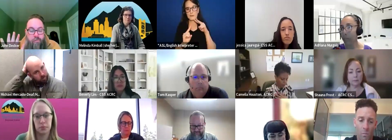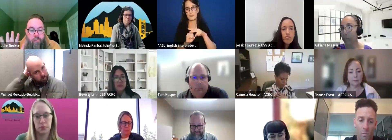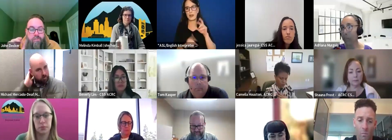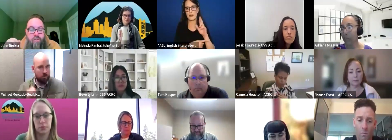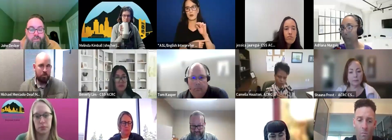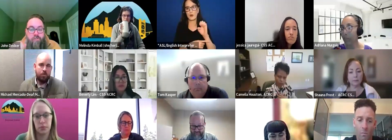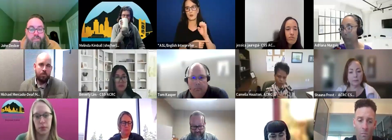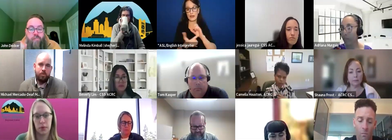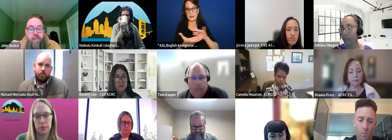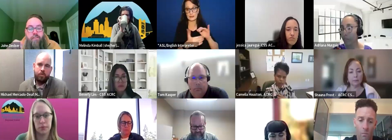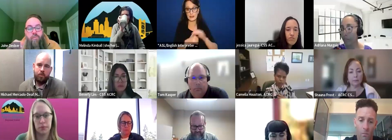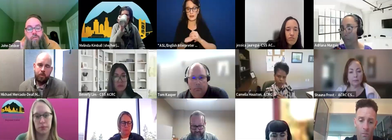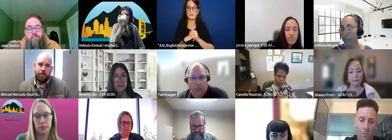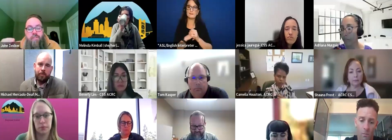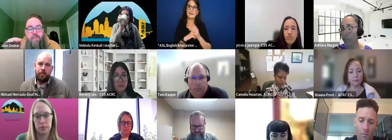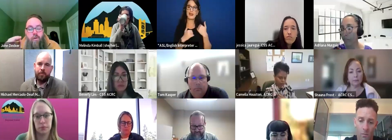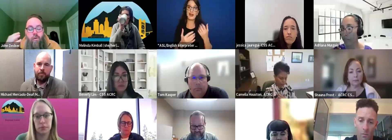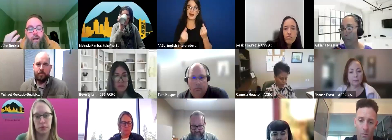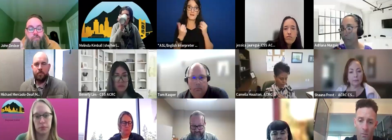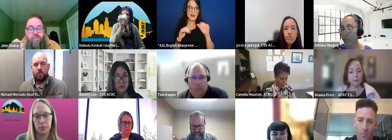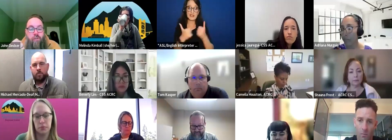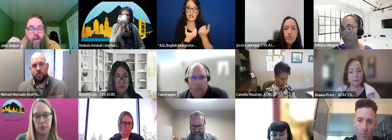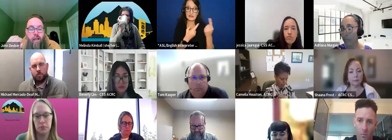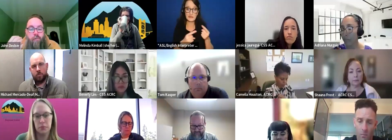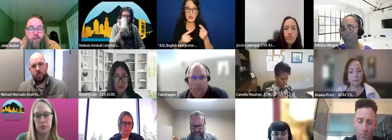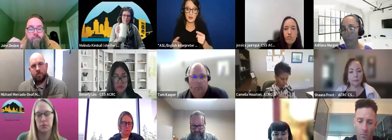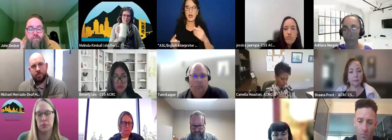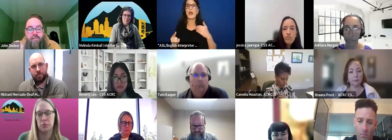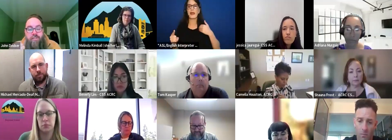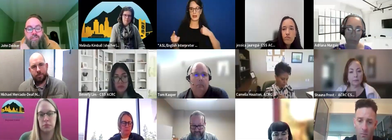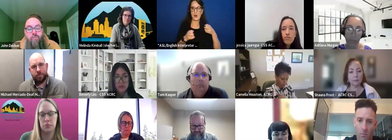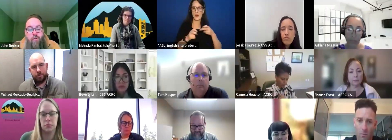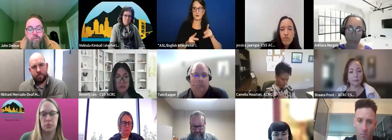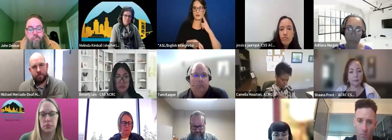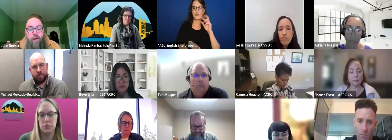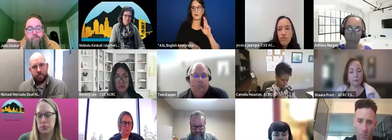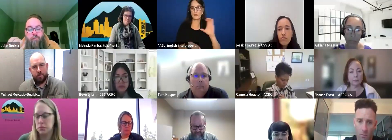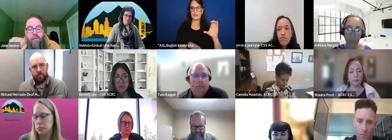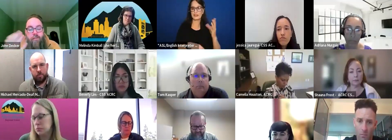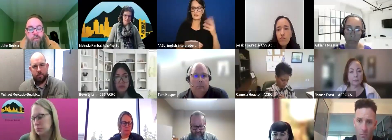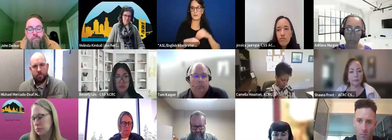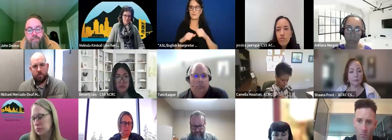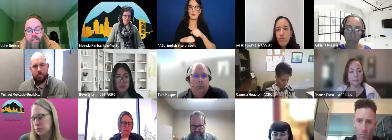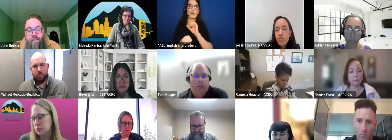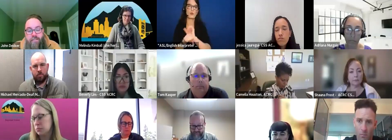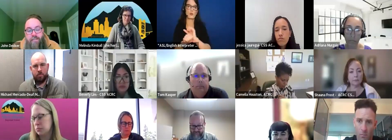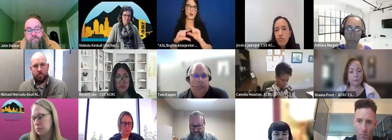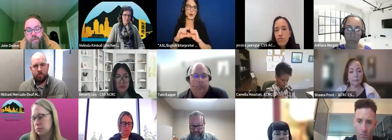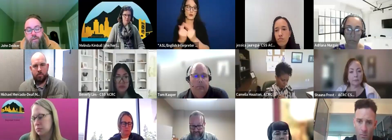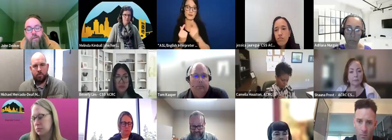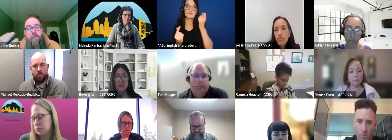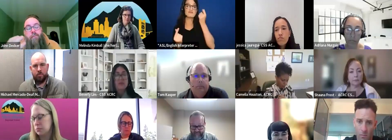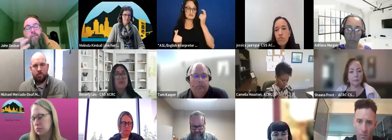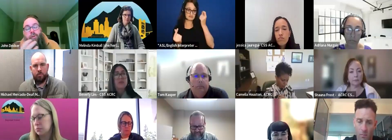was an opportunity for regional centers to participate in these work groups. And so I will share that I am part of the transportation work group. I will be meeting directly with DDS